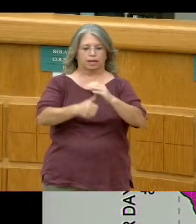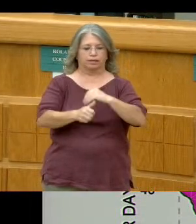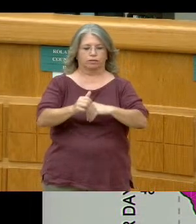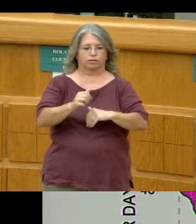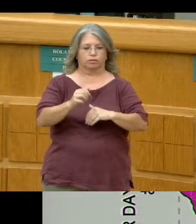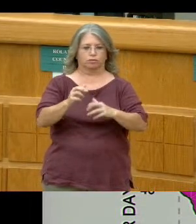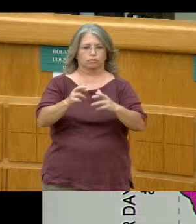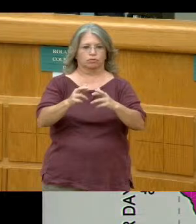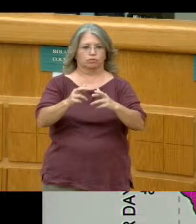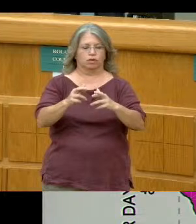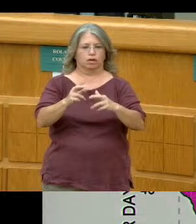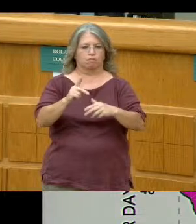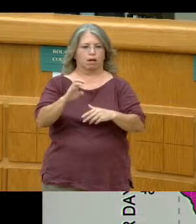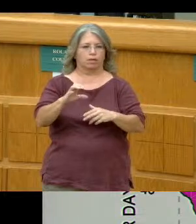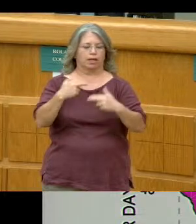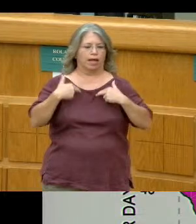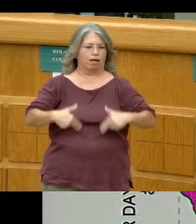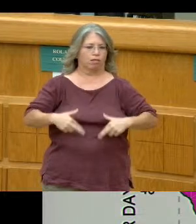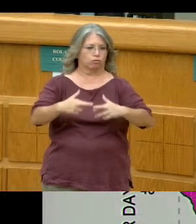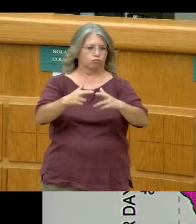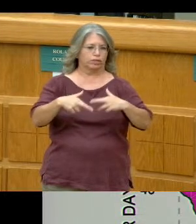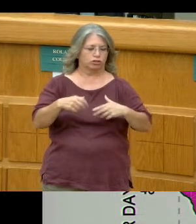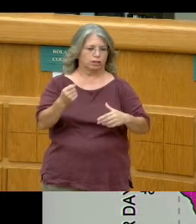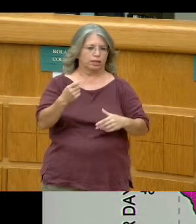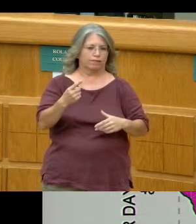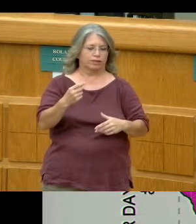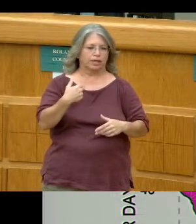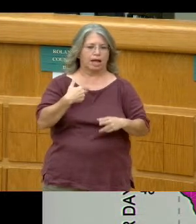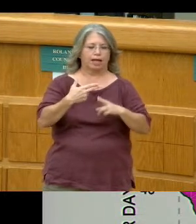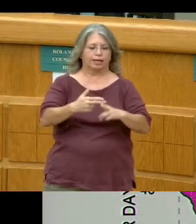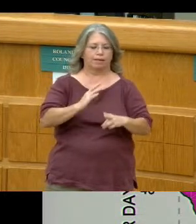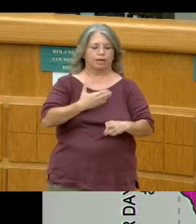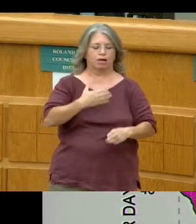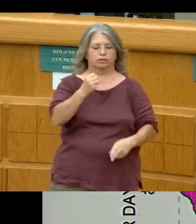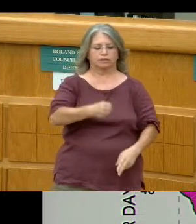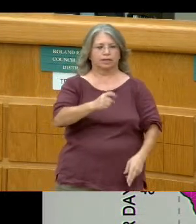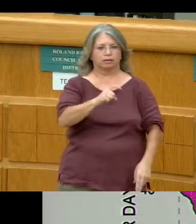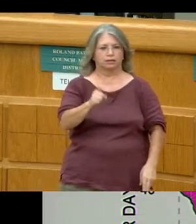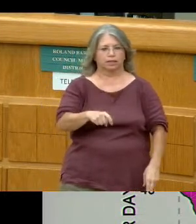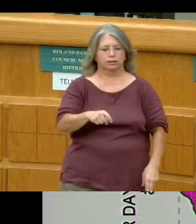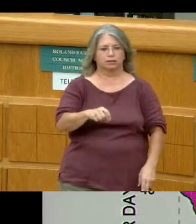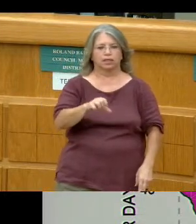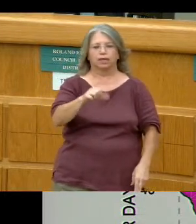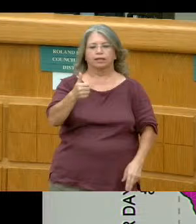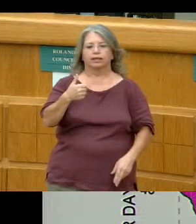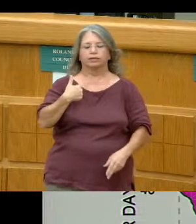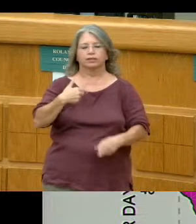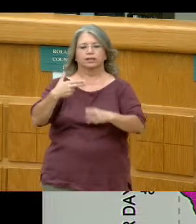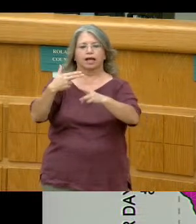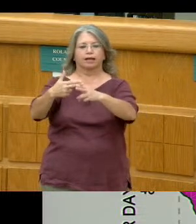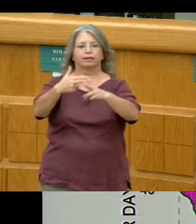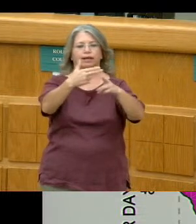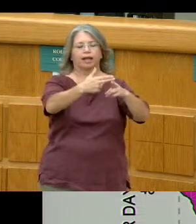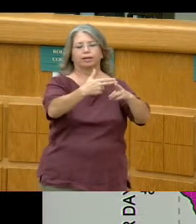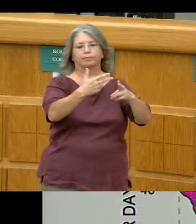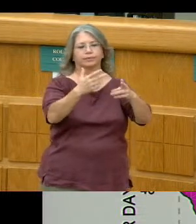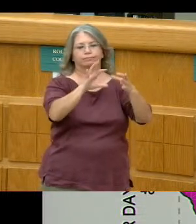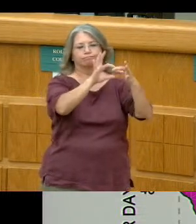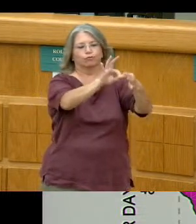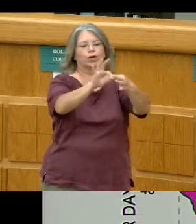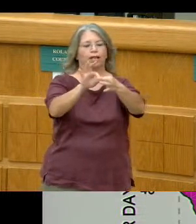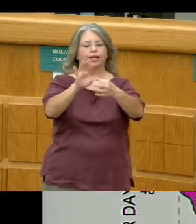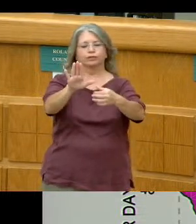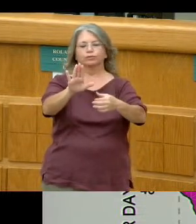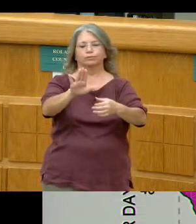these different public health regions, and what I did was I named ours South Texas, and the other ones I named them according to a famous city that